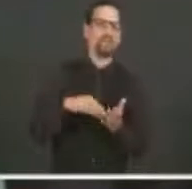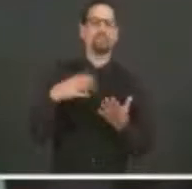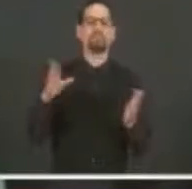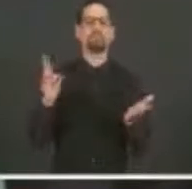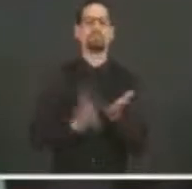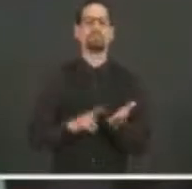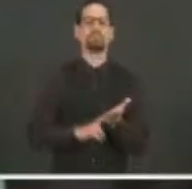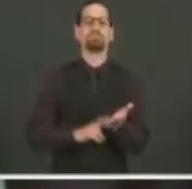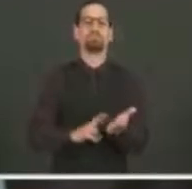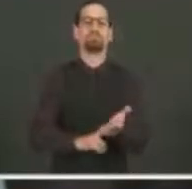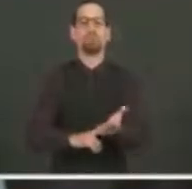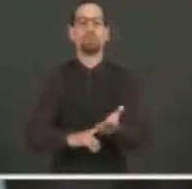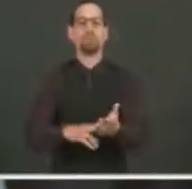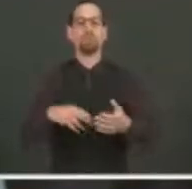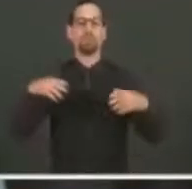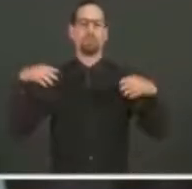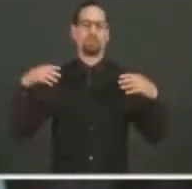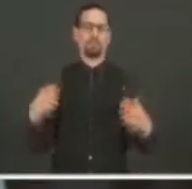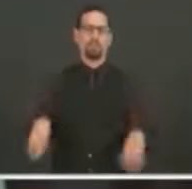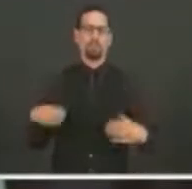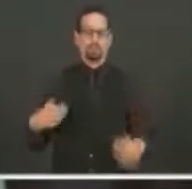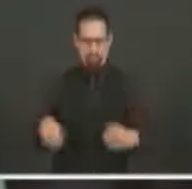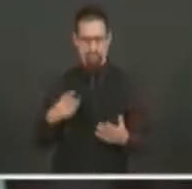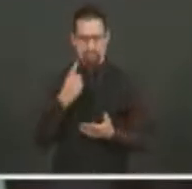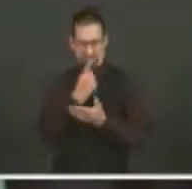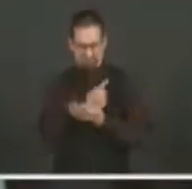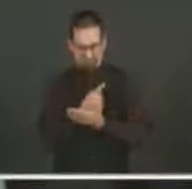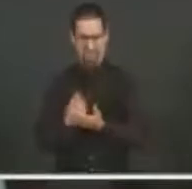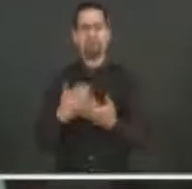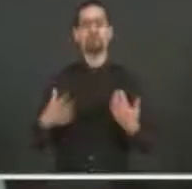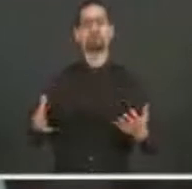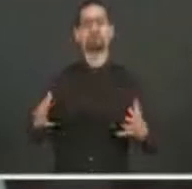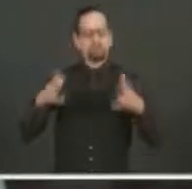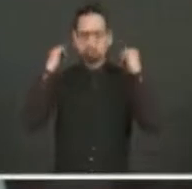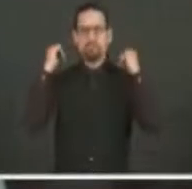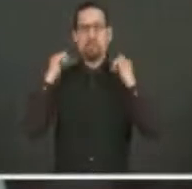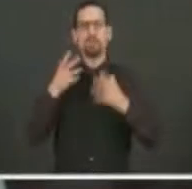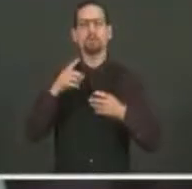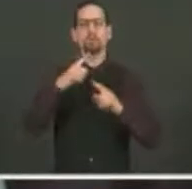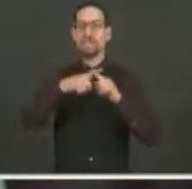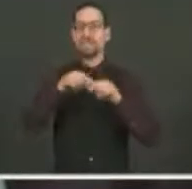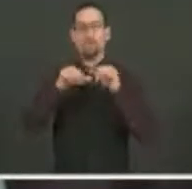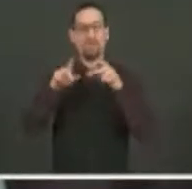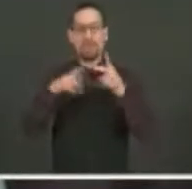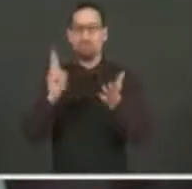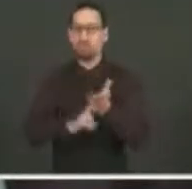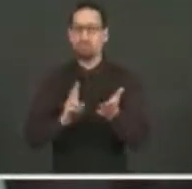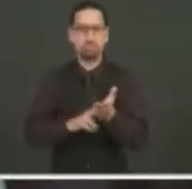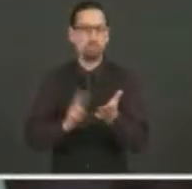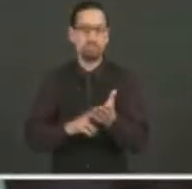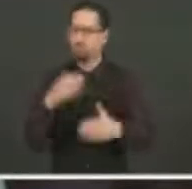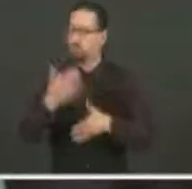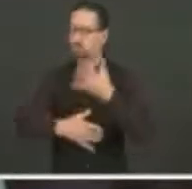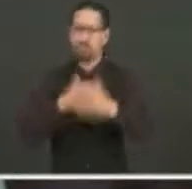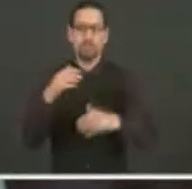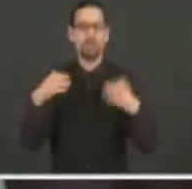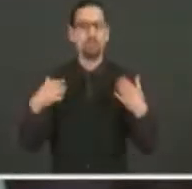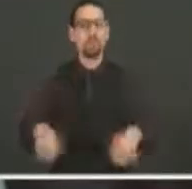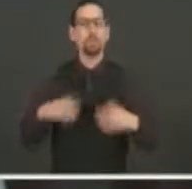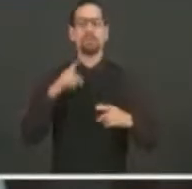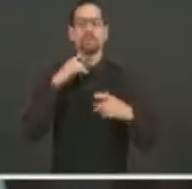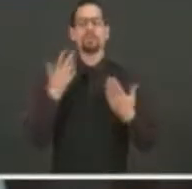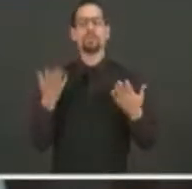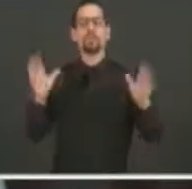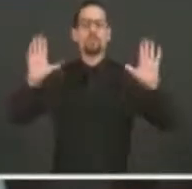already signed up for classes, and the numbers keep going up. That's incredible. You just finished a tough